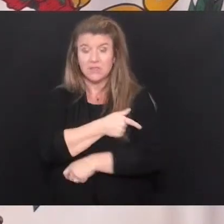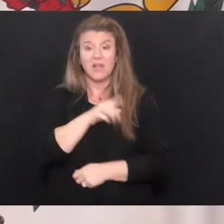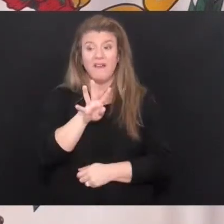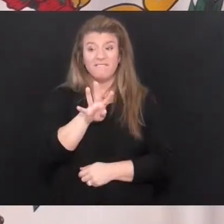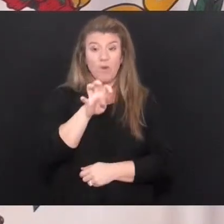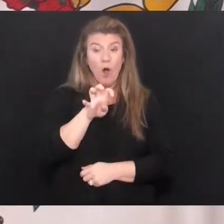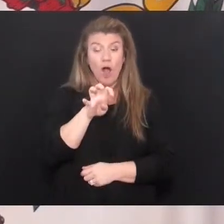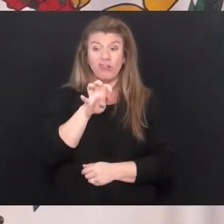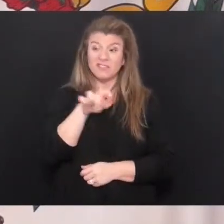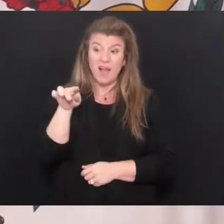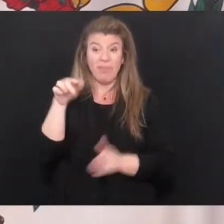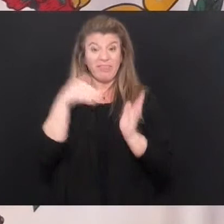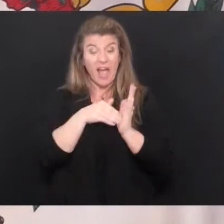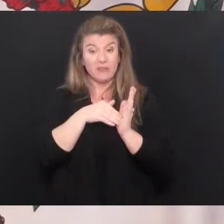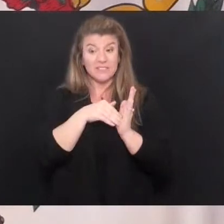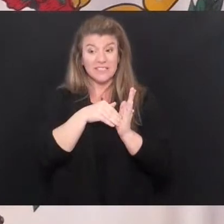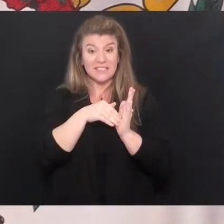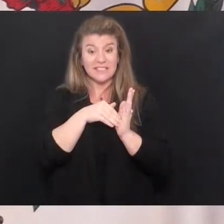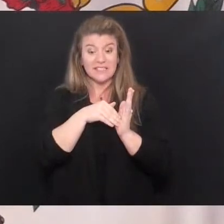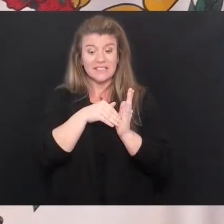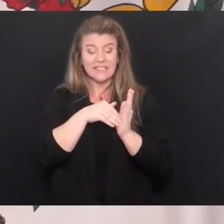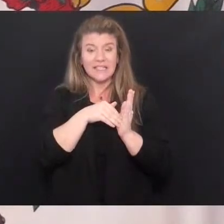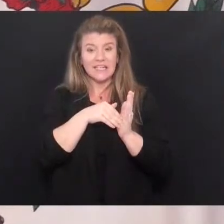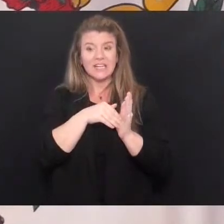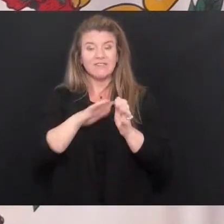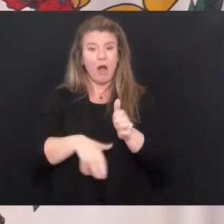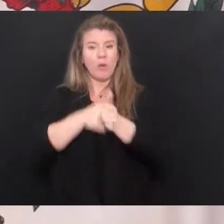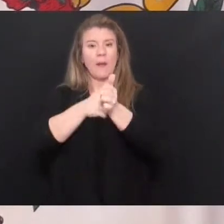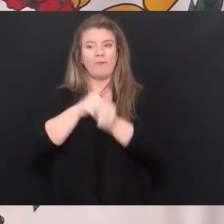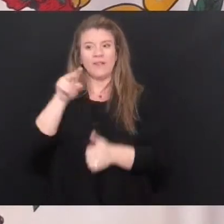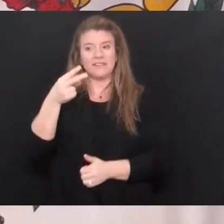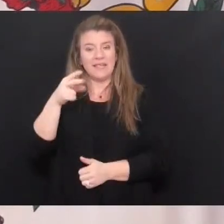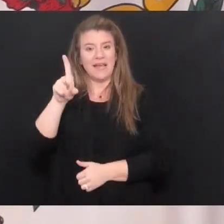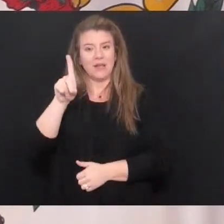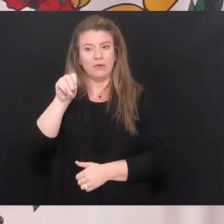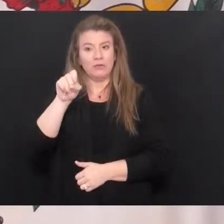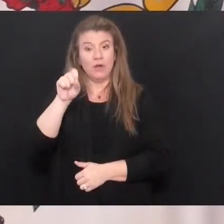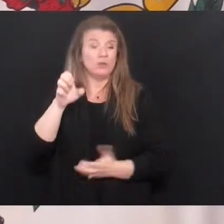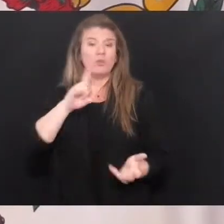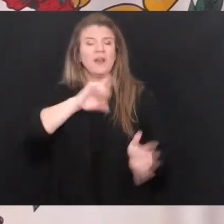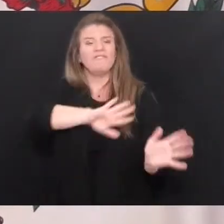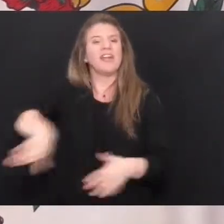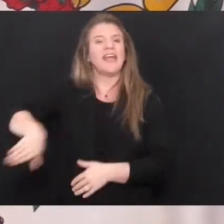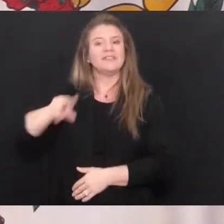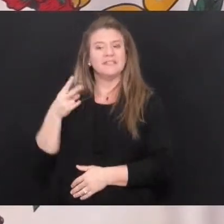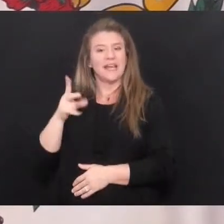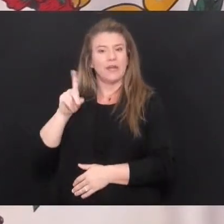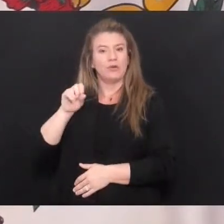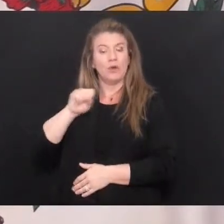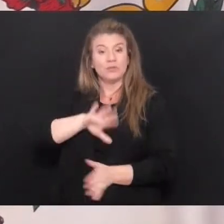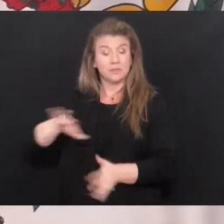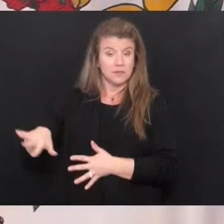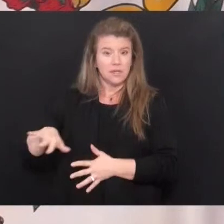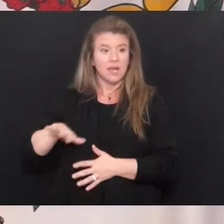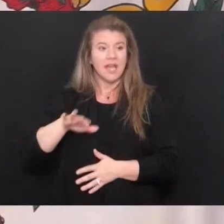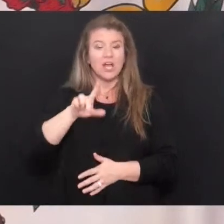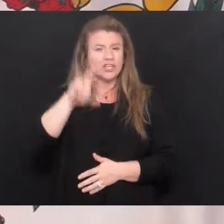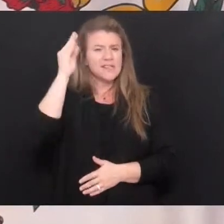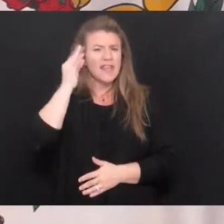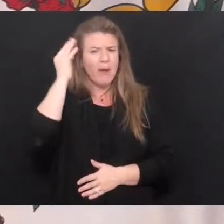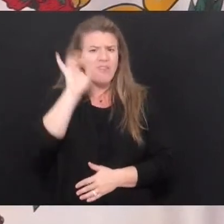and some thousand that we're following up and getting the second dose, forget the second dose for right now. Just